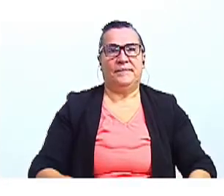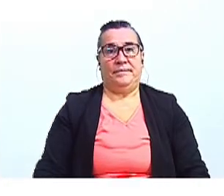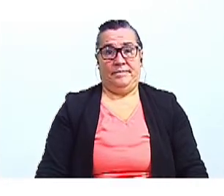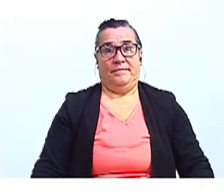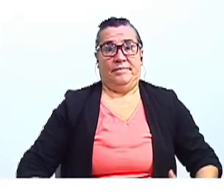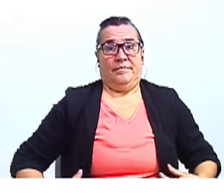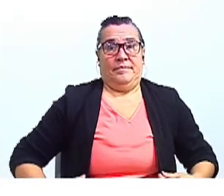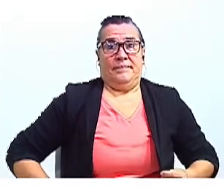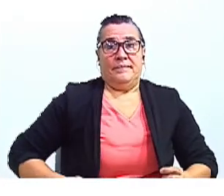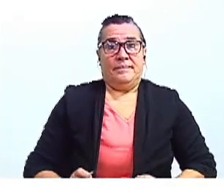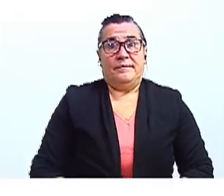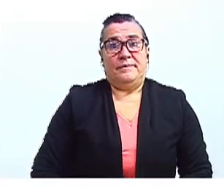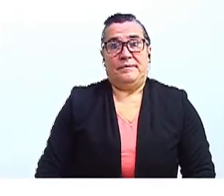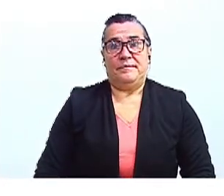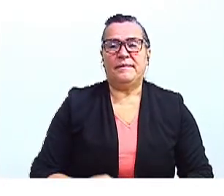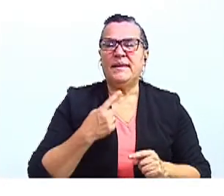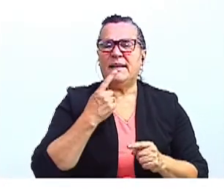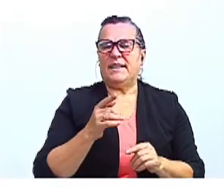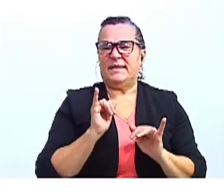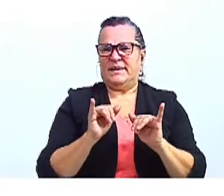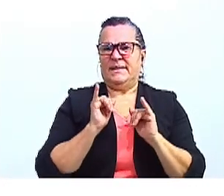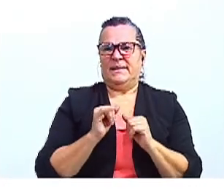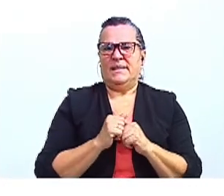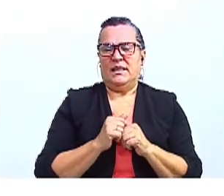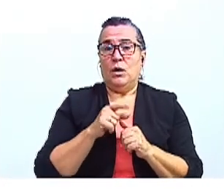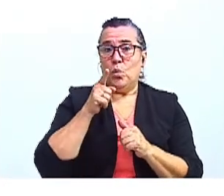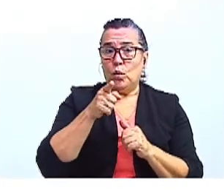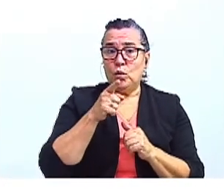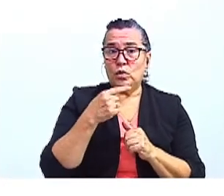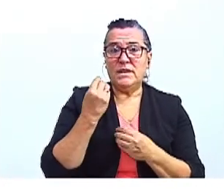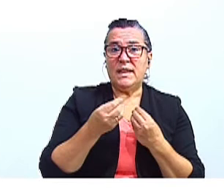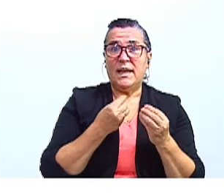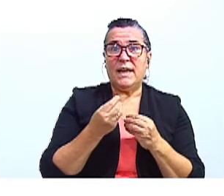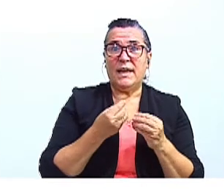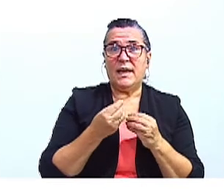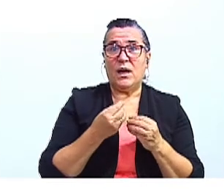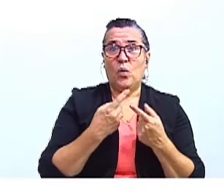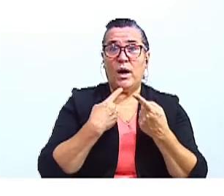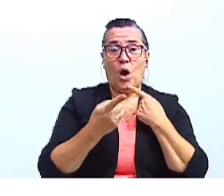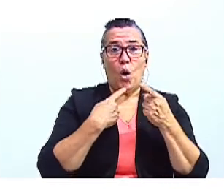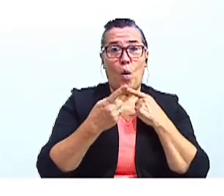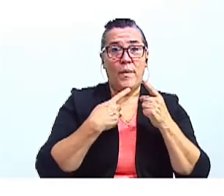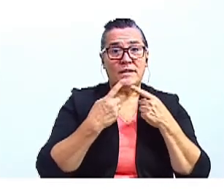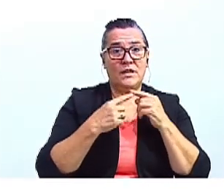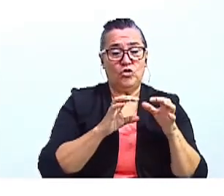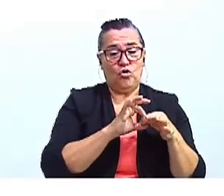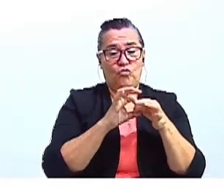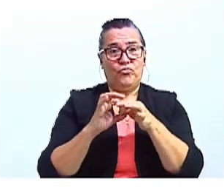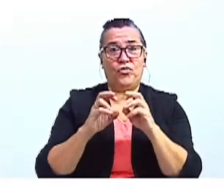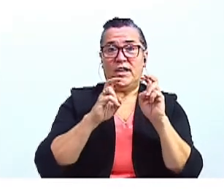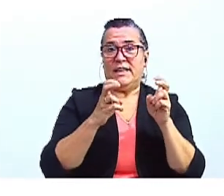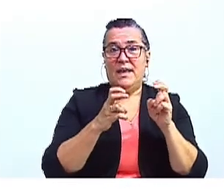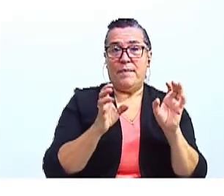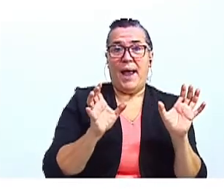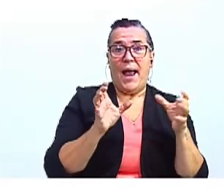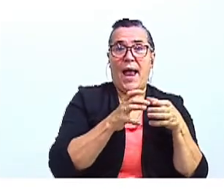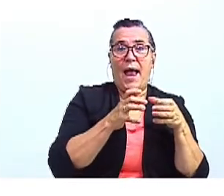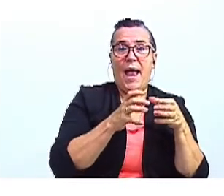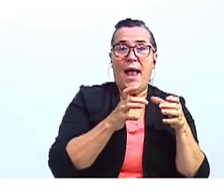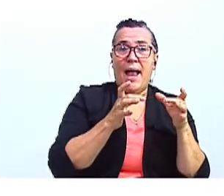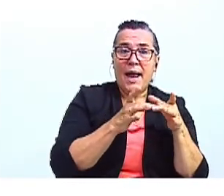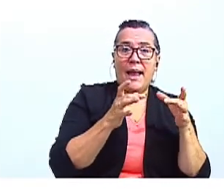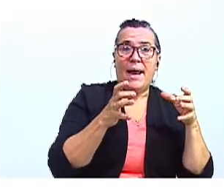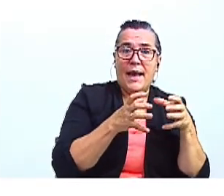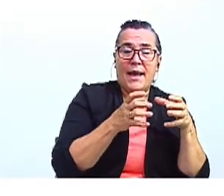Okay, very good. It says, you are going to prepare a short conversation about cliques with one member of